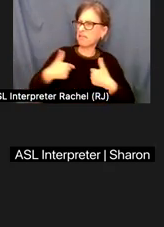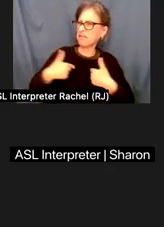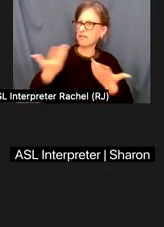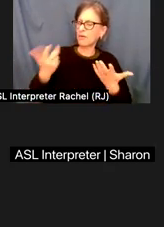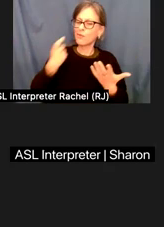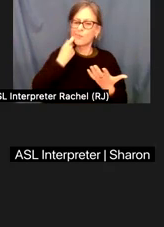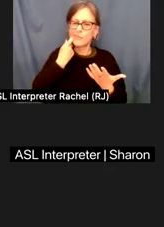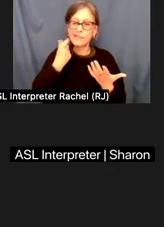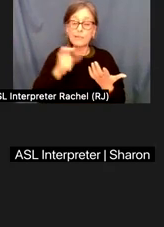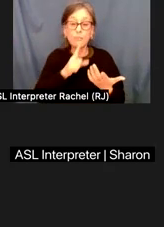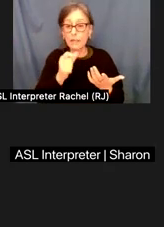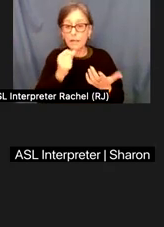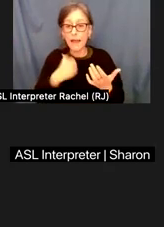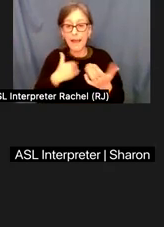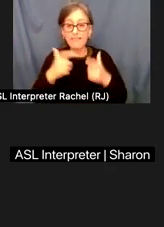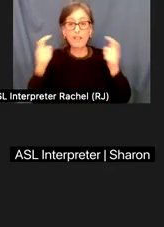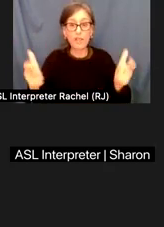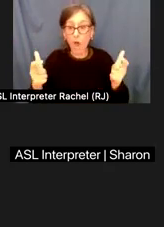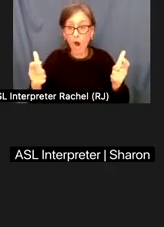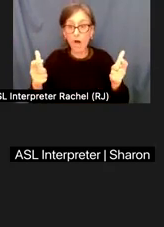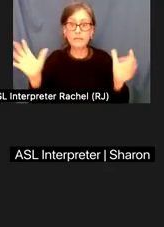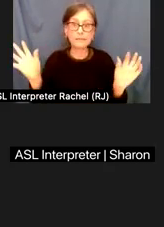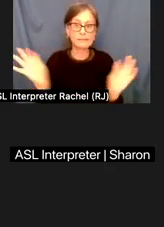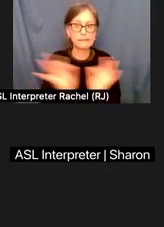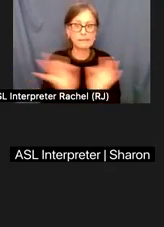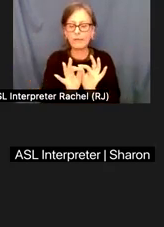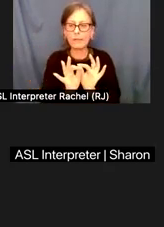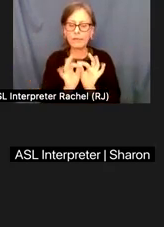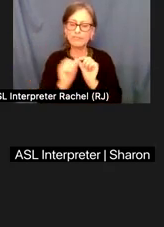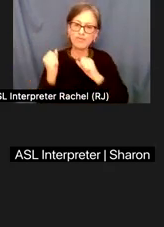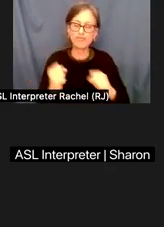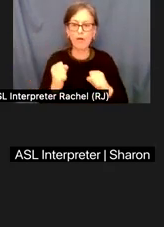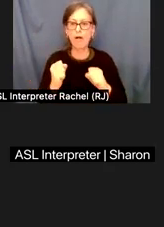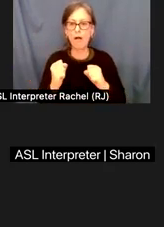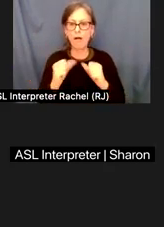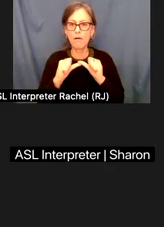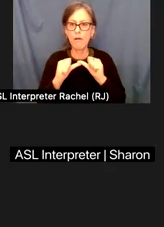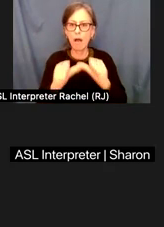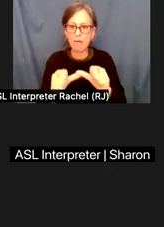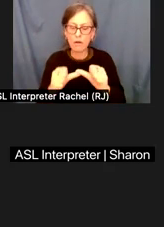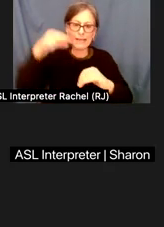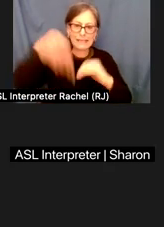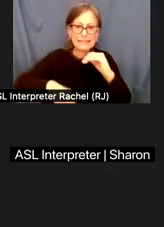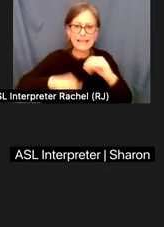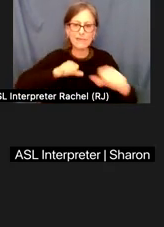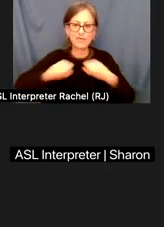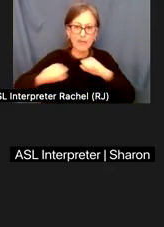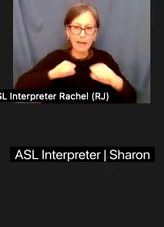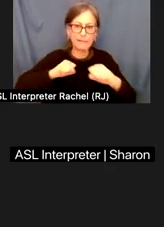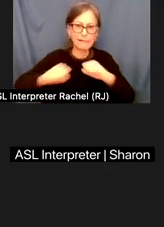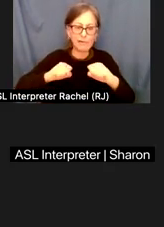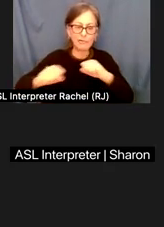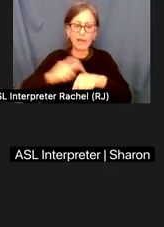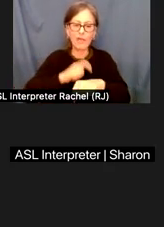years, we haven't had large, significantly strong, intense shaking that